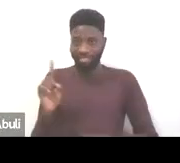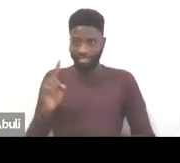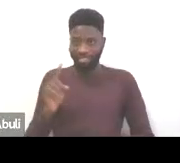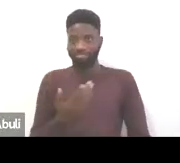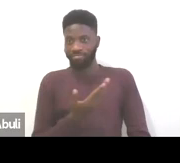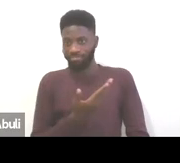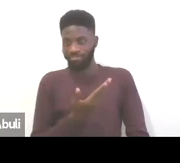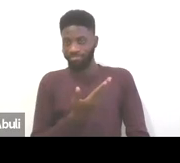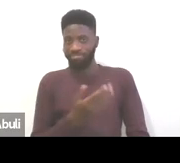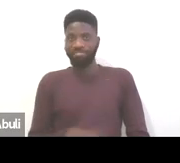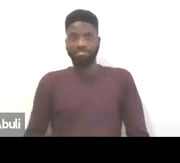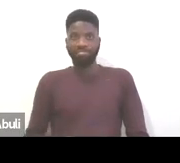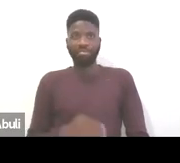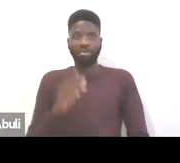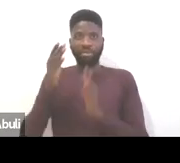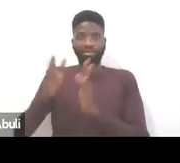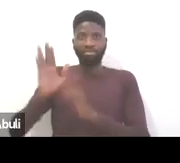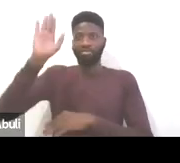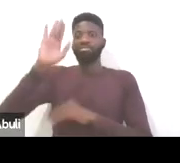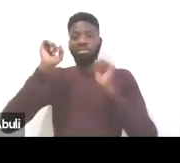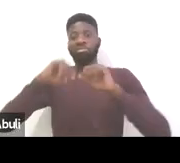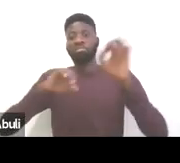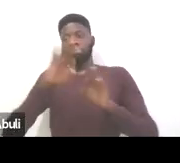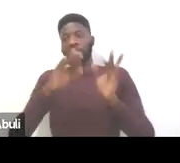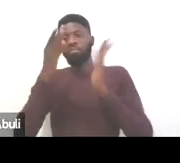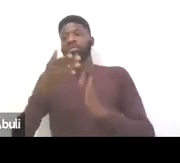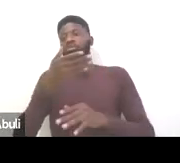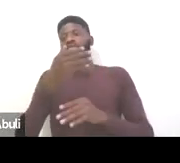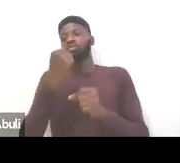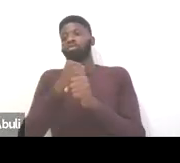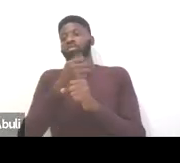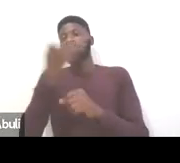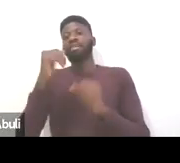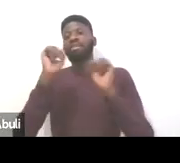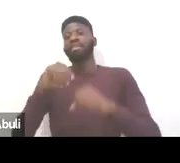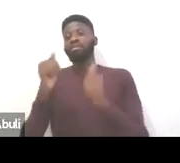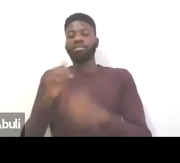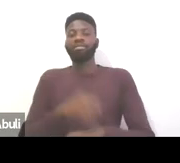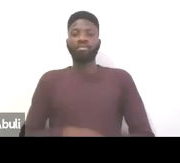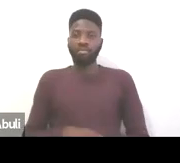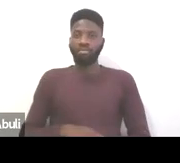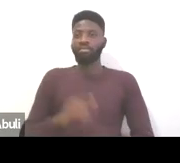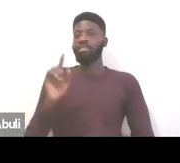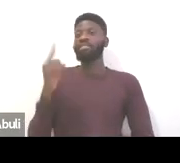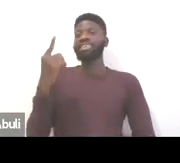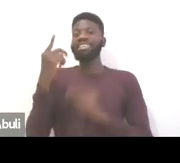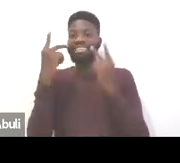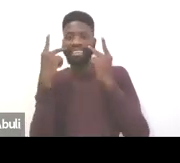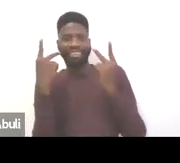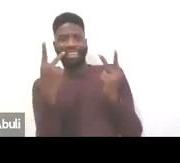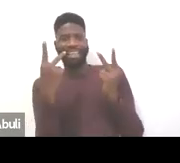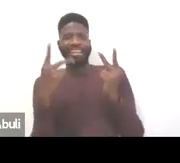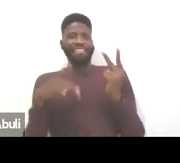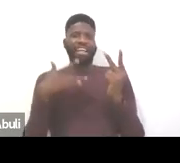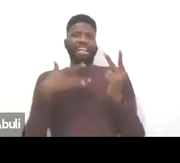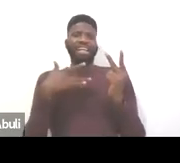Rotha, I can see your hand is up. You can go ahead and tell me what this person can do better. First of all, it's not visually appealing, so you can't